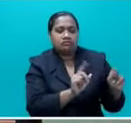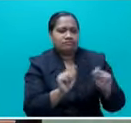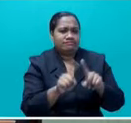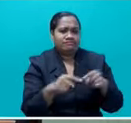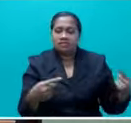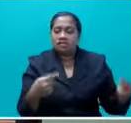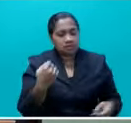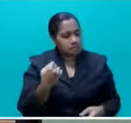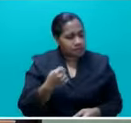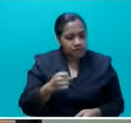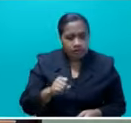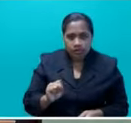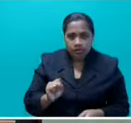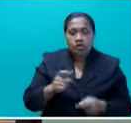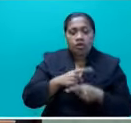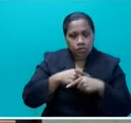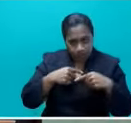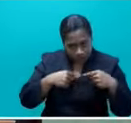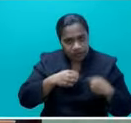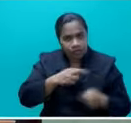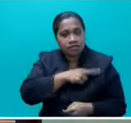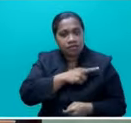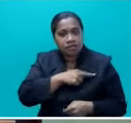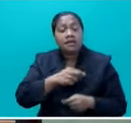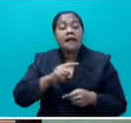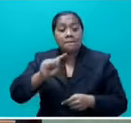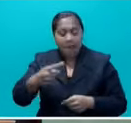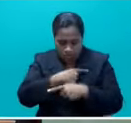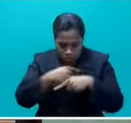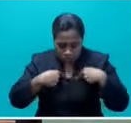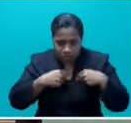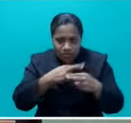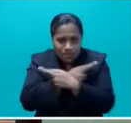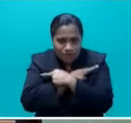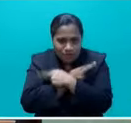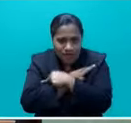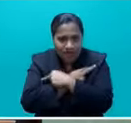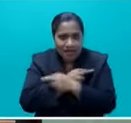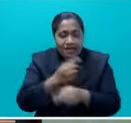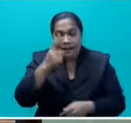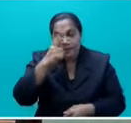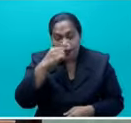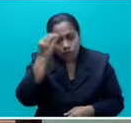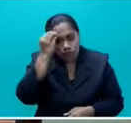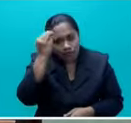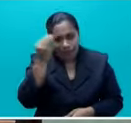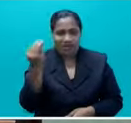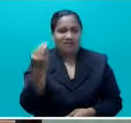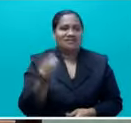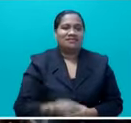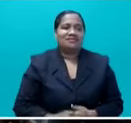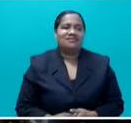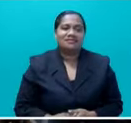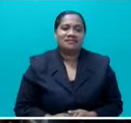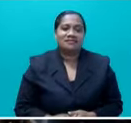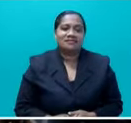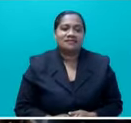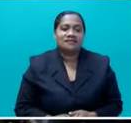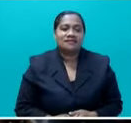very responsible, but we respect the opinion of people on this very delicate matter. Thank you, Honorable Chair. Thank